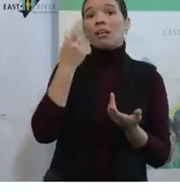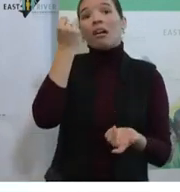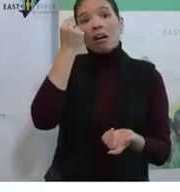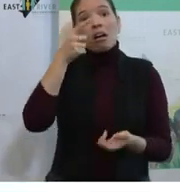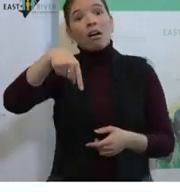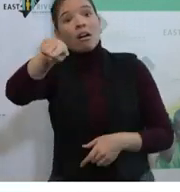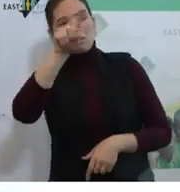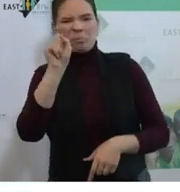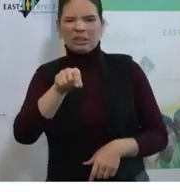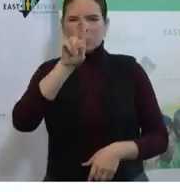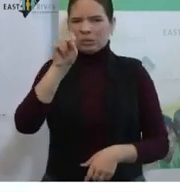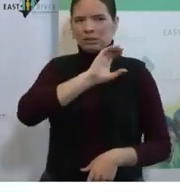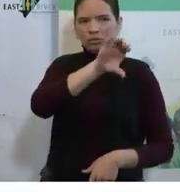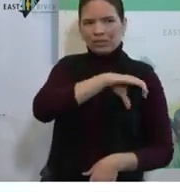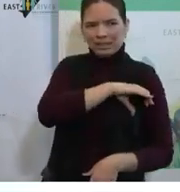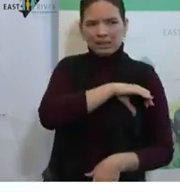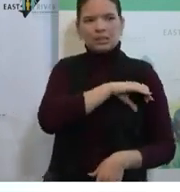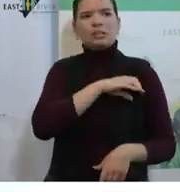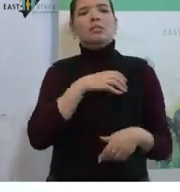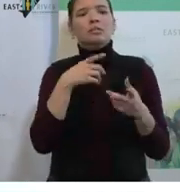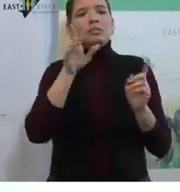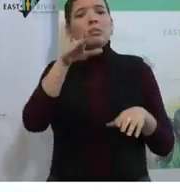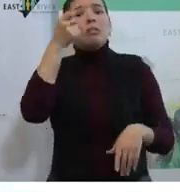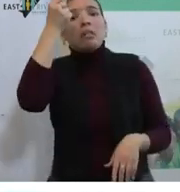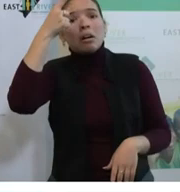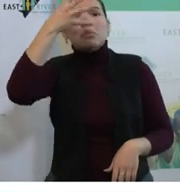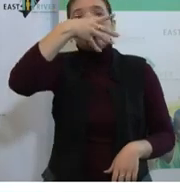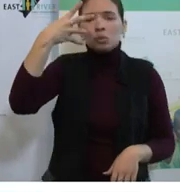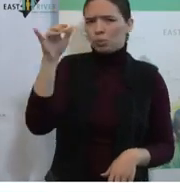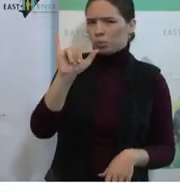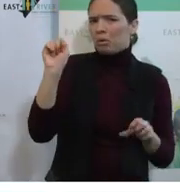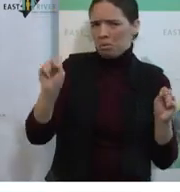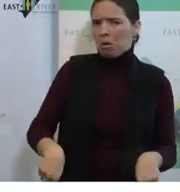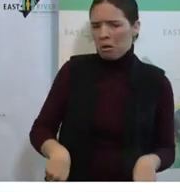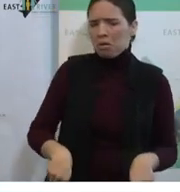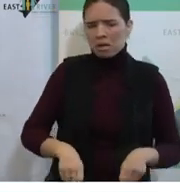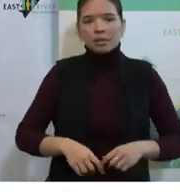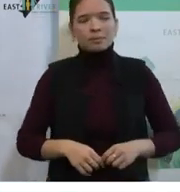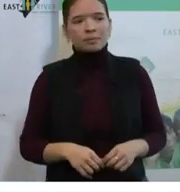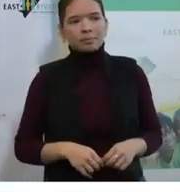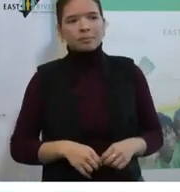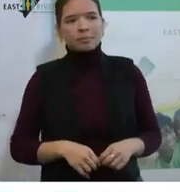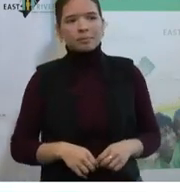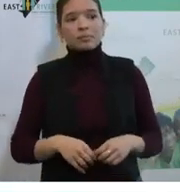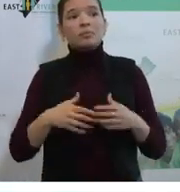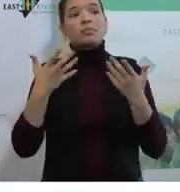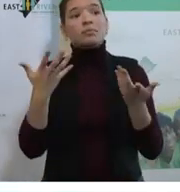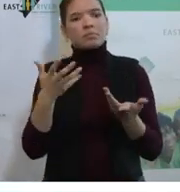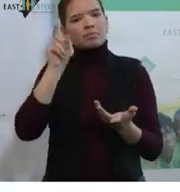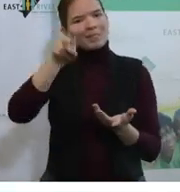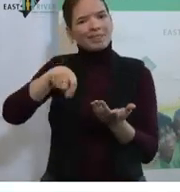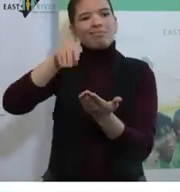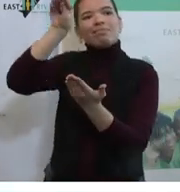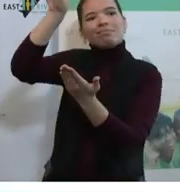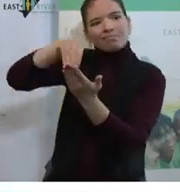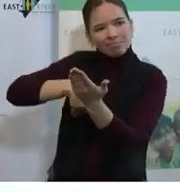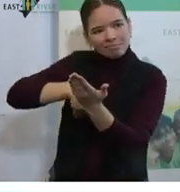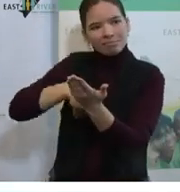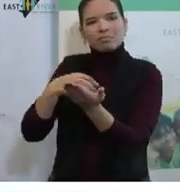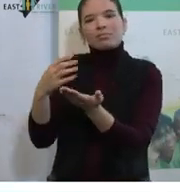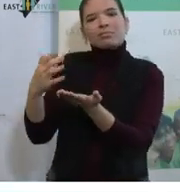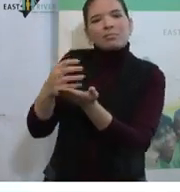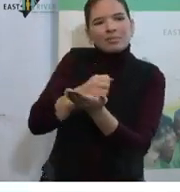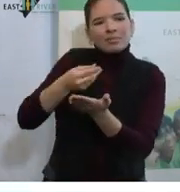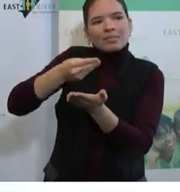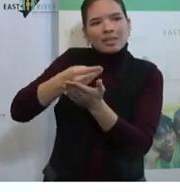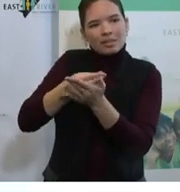have filed Form 2555, which is the foreign earned income form, and lastly, meet certain